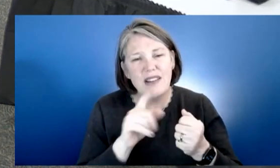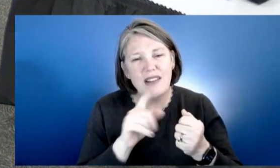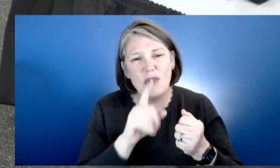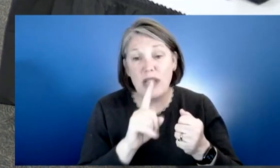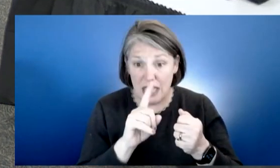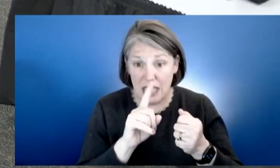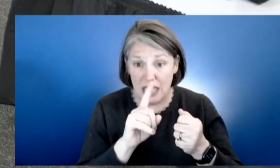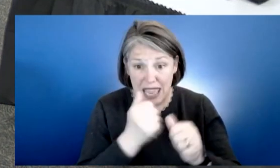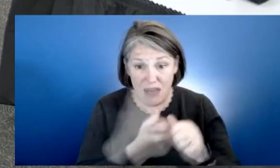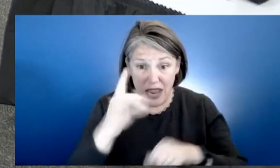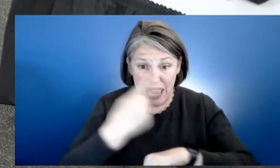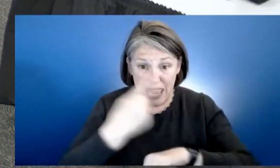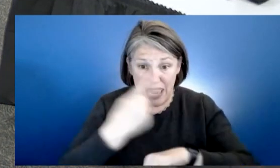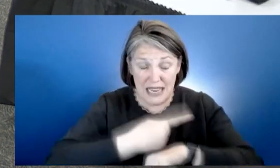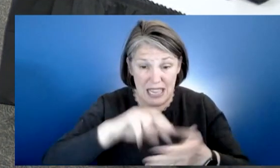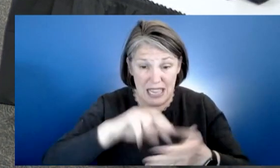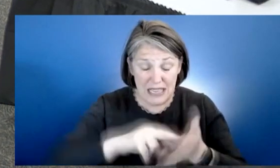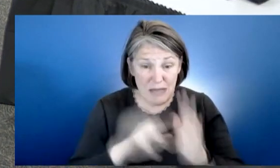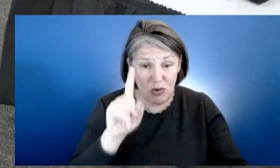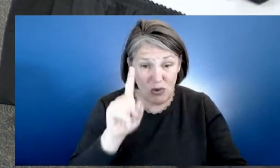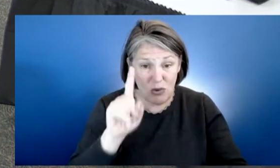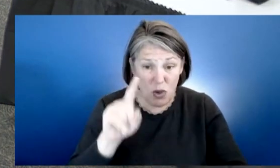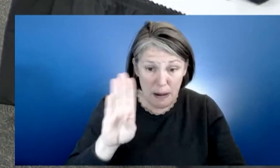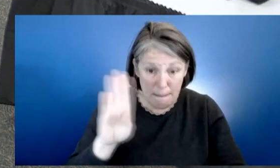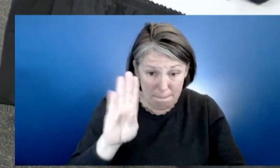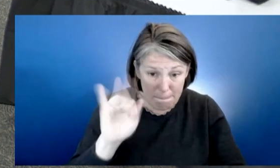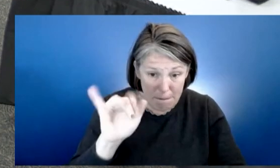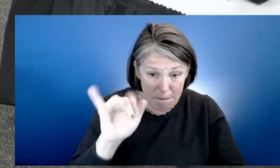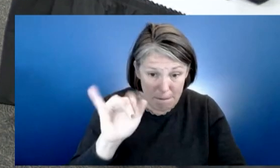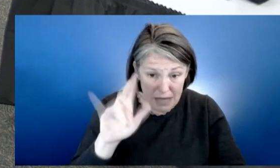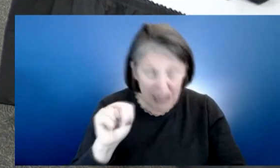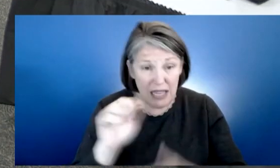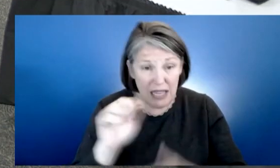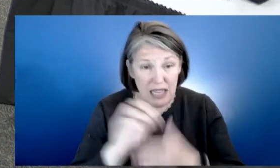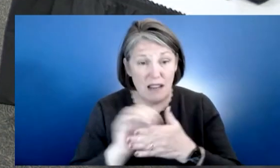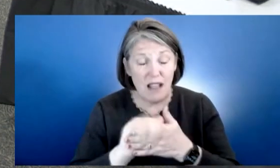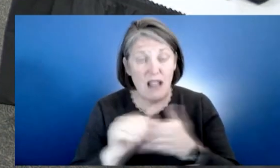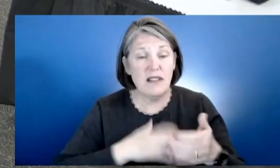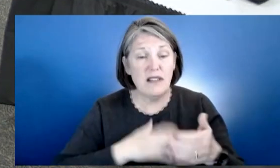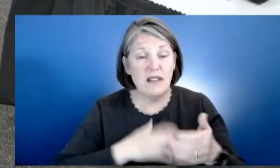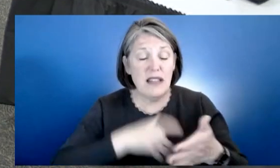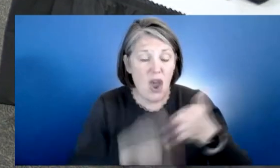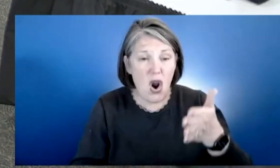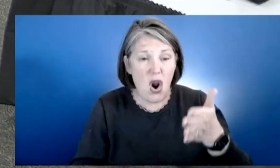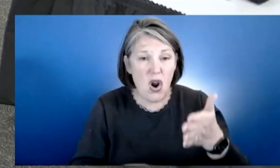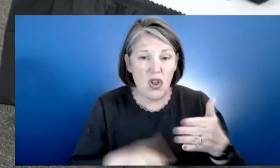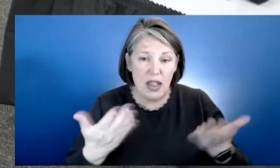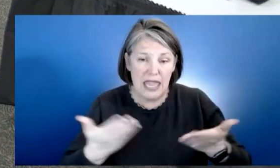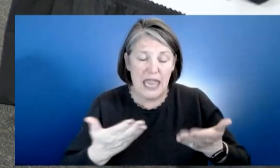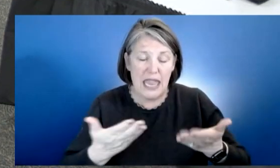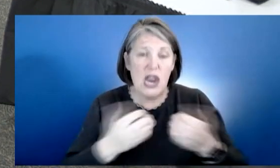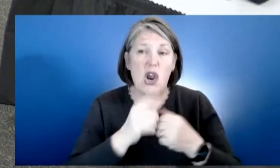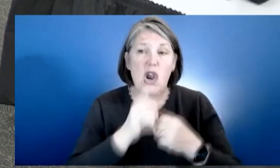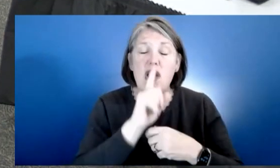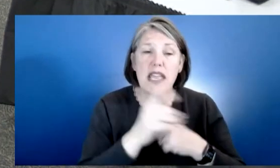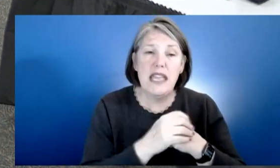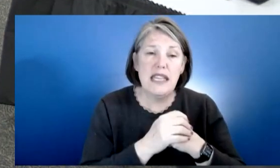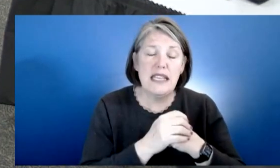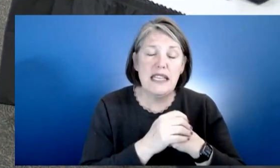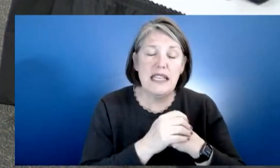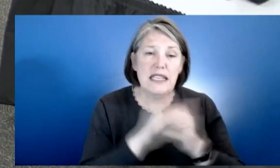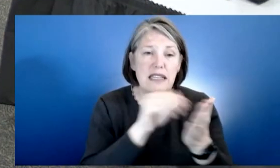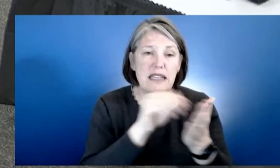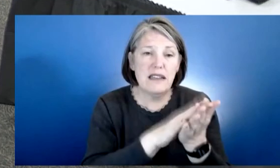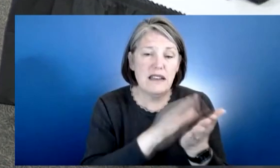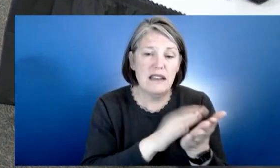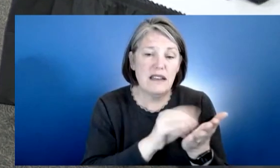days. And the article I have here is documents with footnotes that